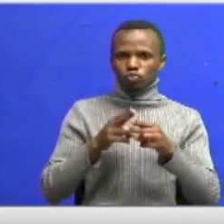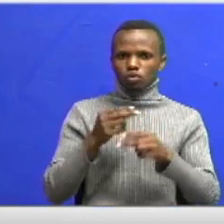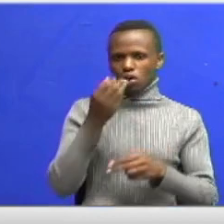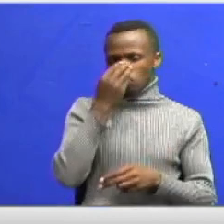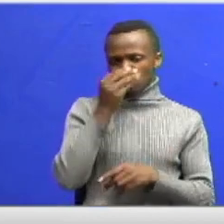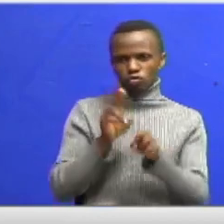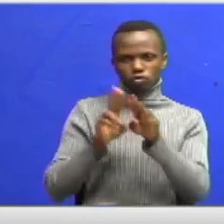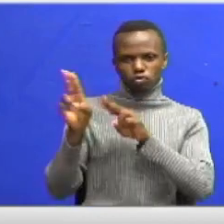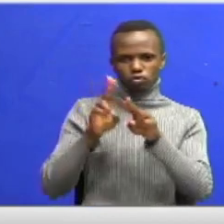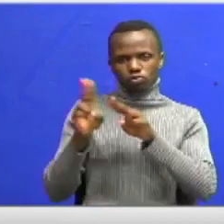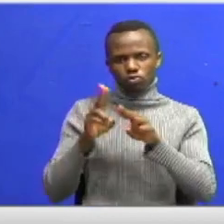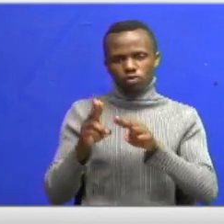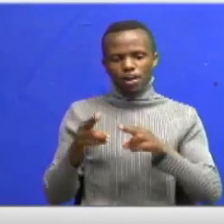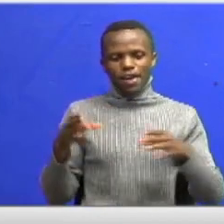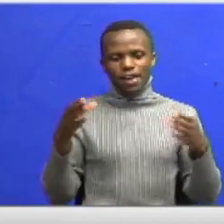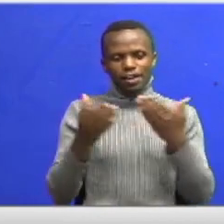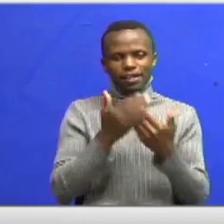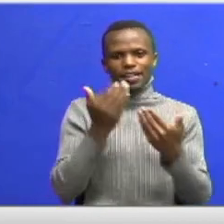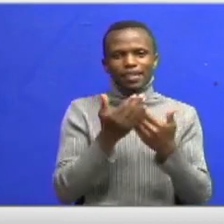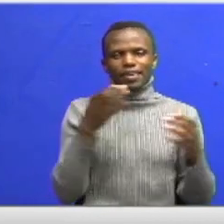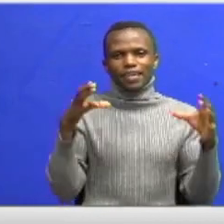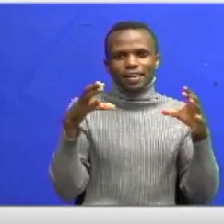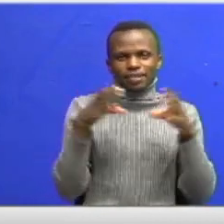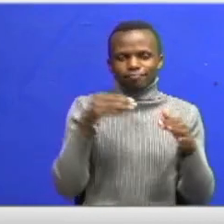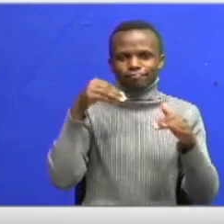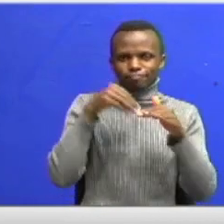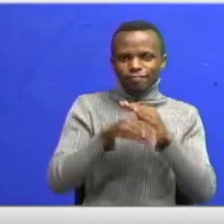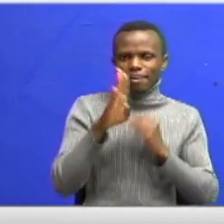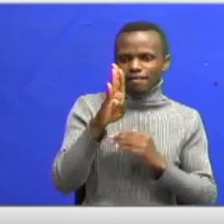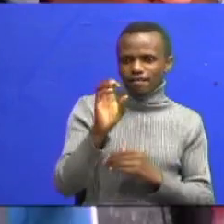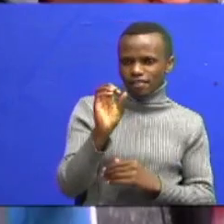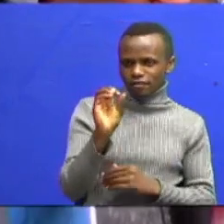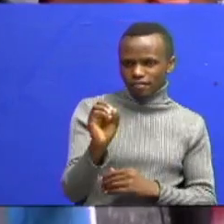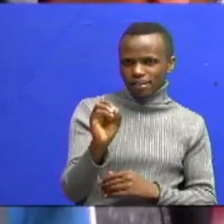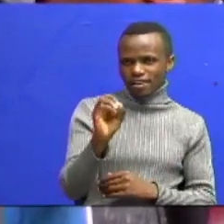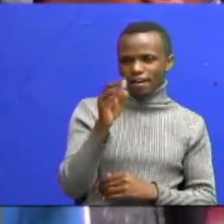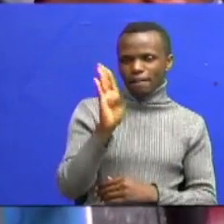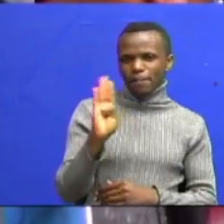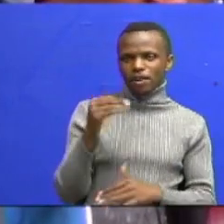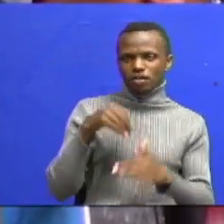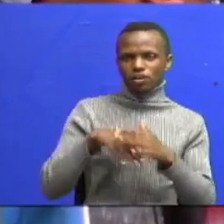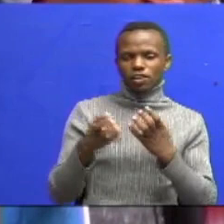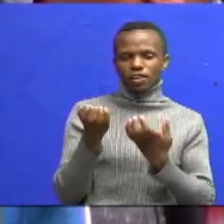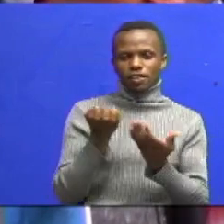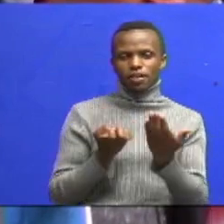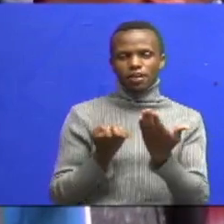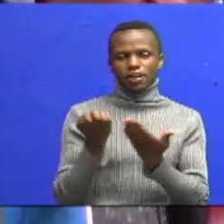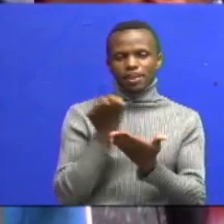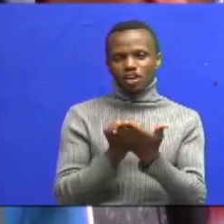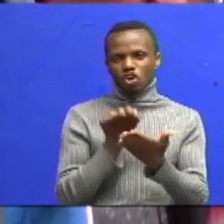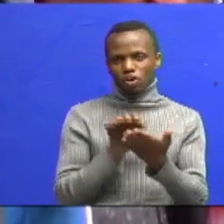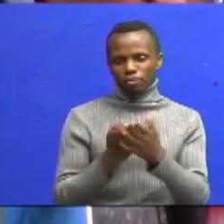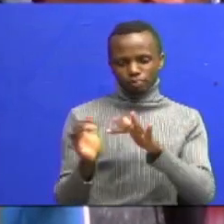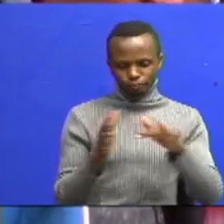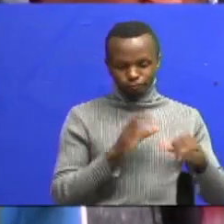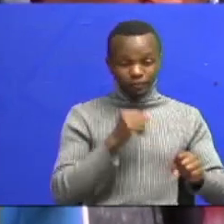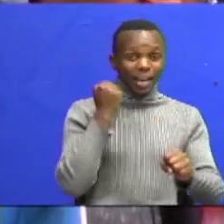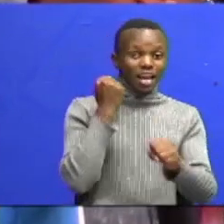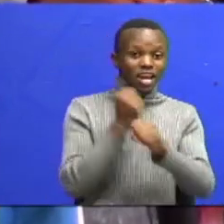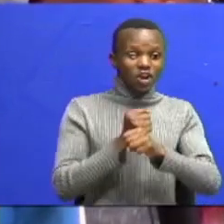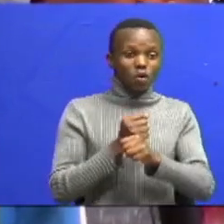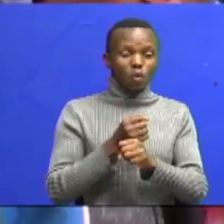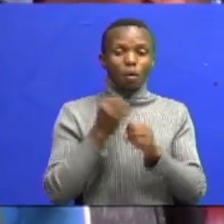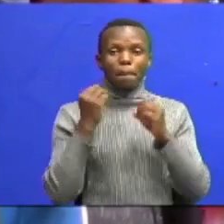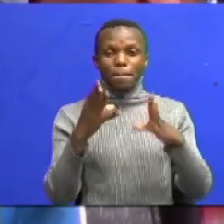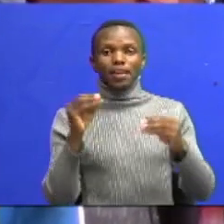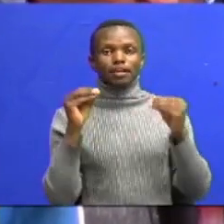the hospitality sector injecting 50 billion into the economy. Nimefanya mikutano mingi na World